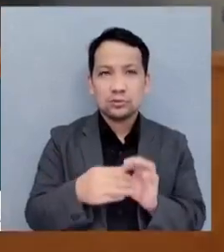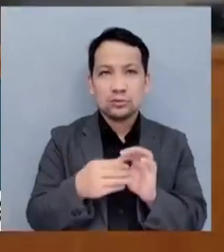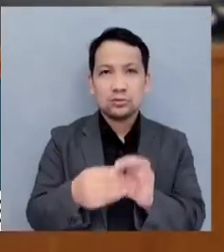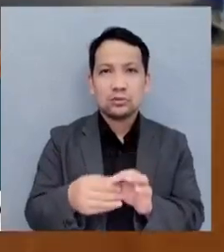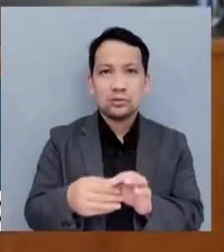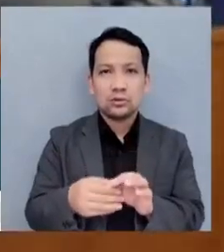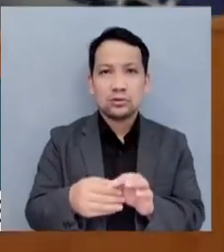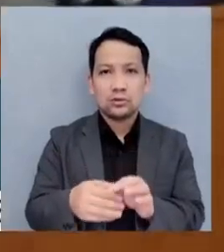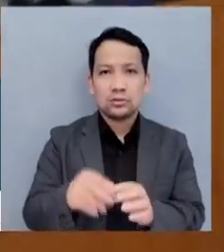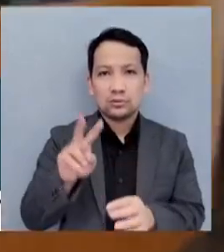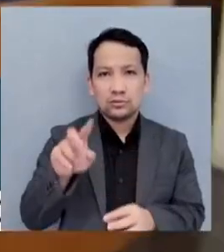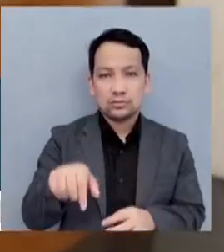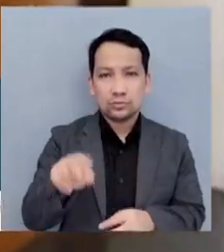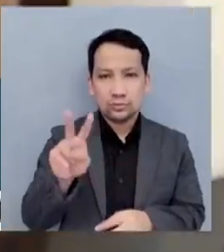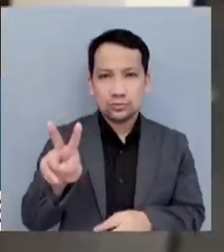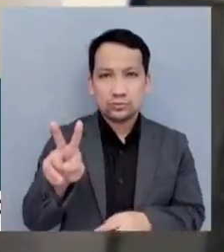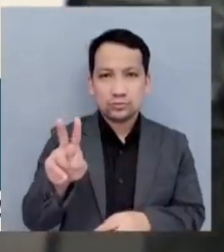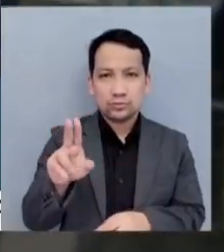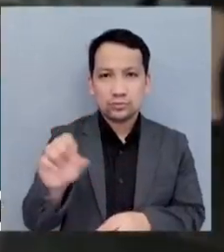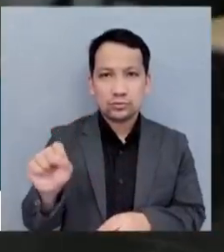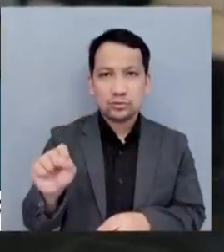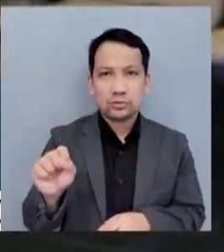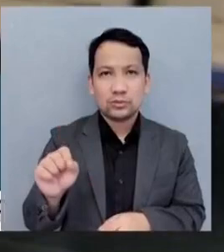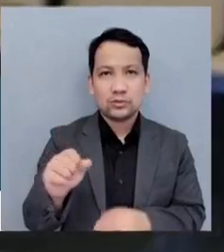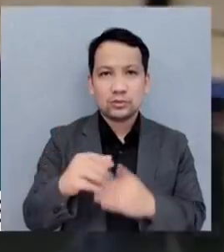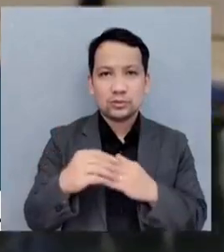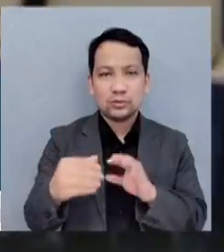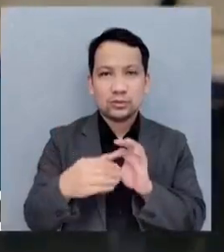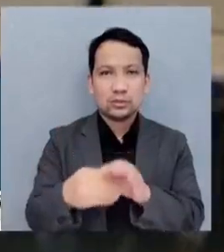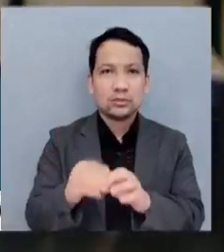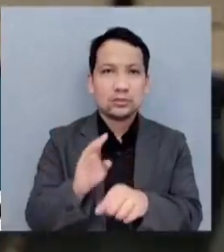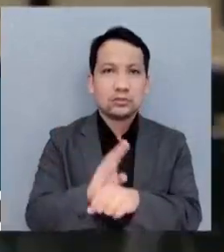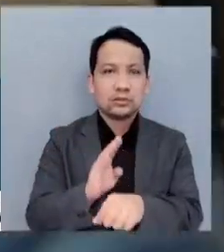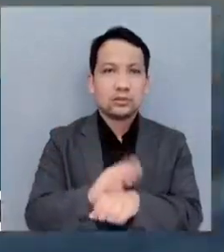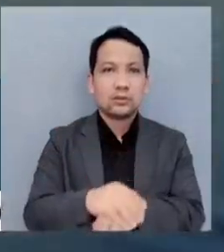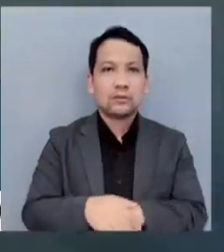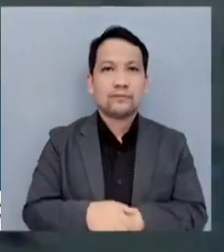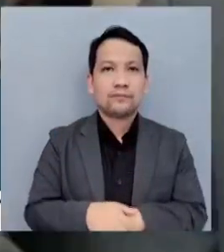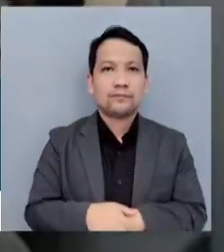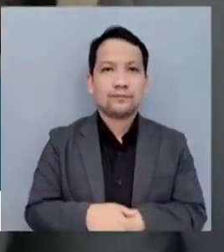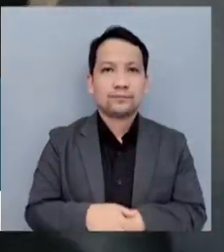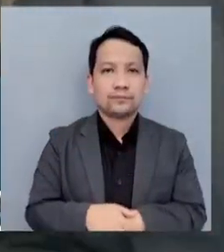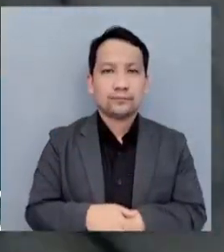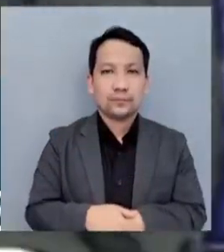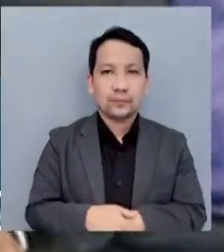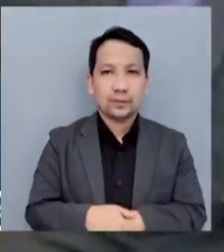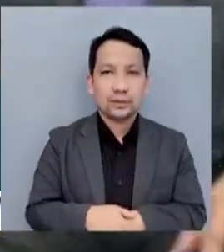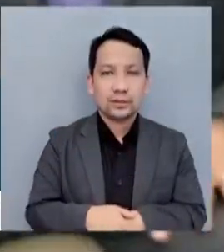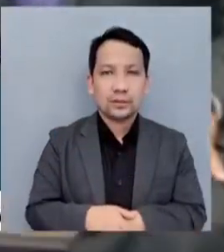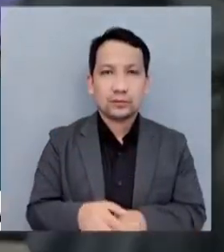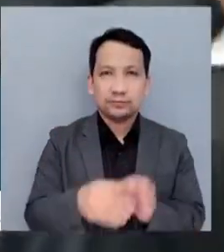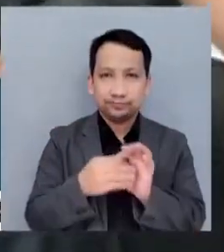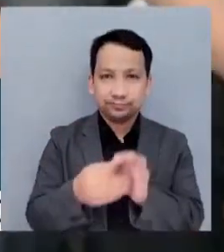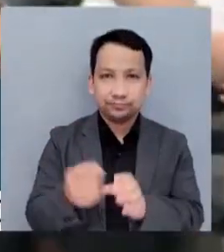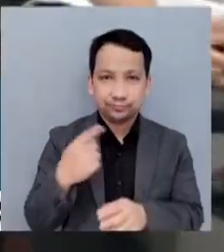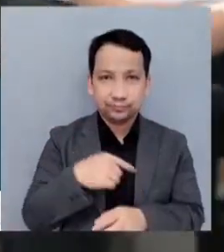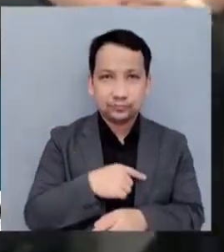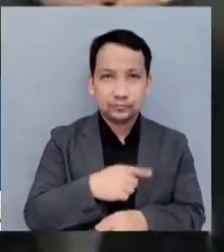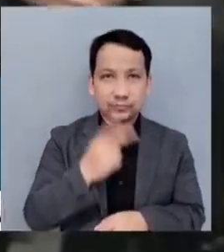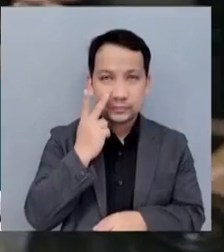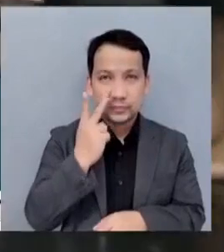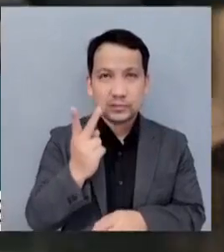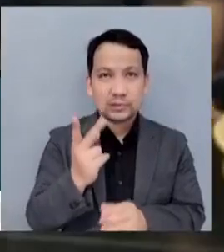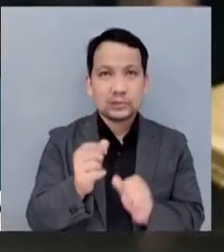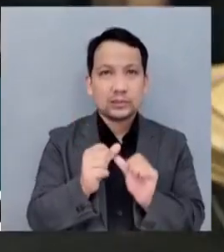to $1.2 billion, as well as business opportunities and investments, particularly in the business process